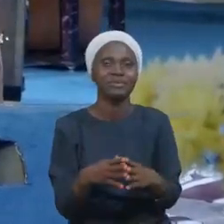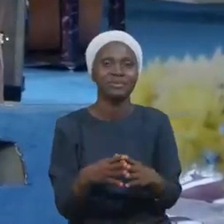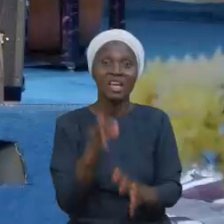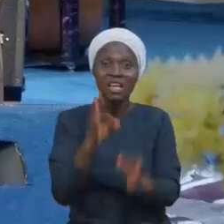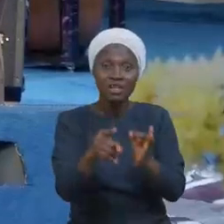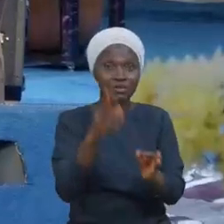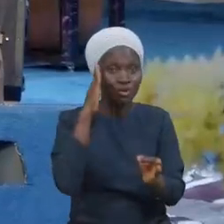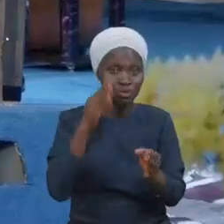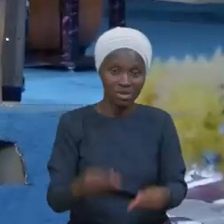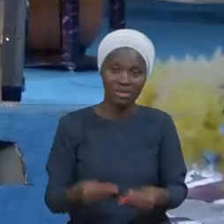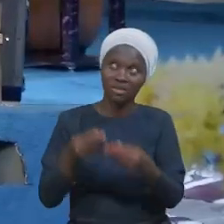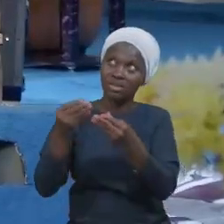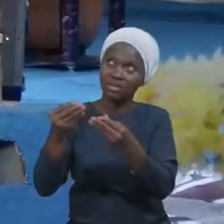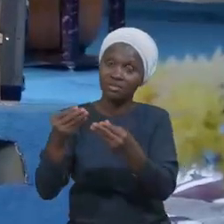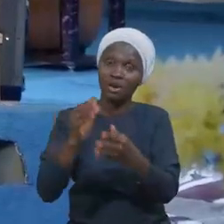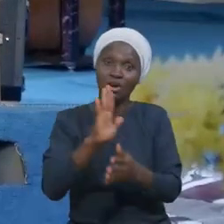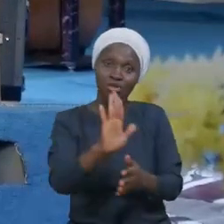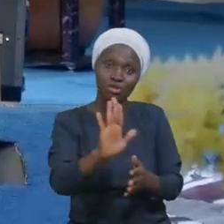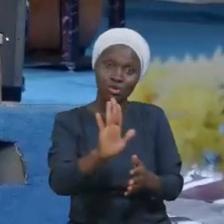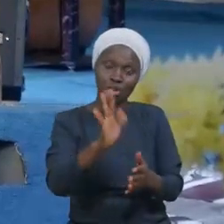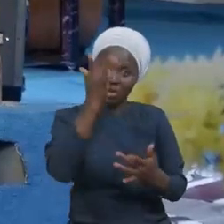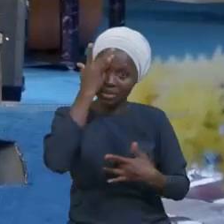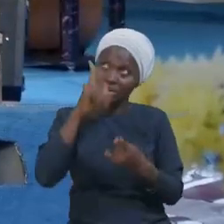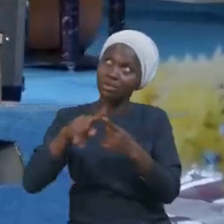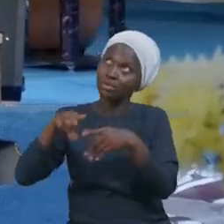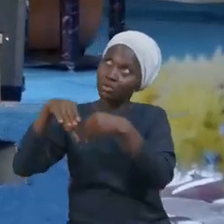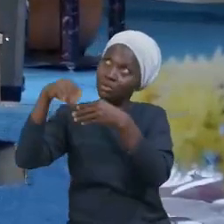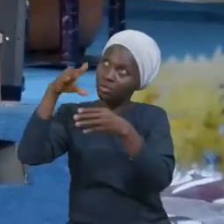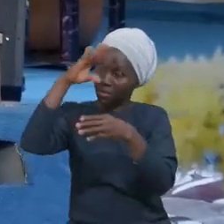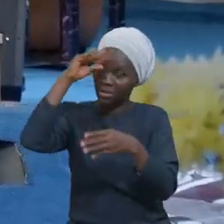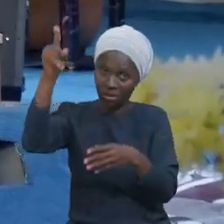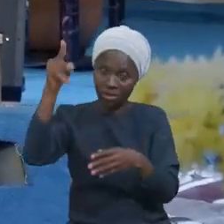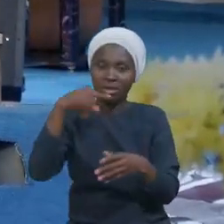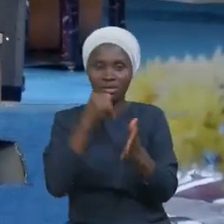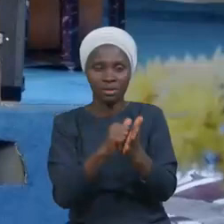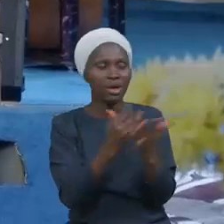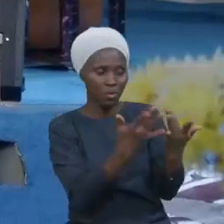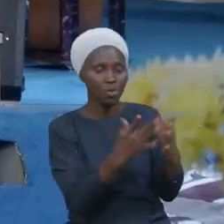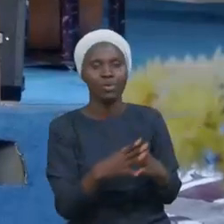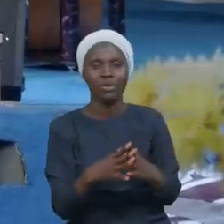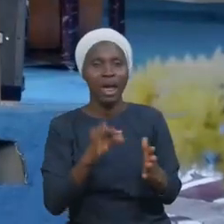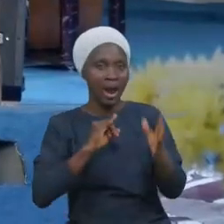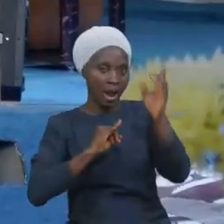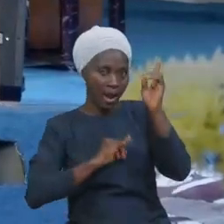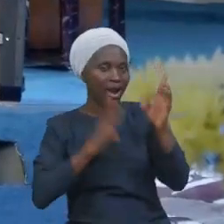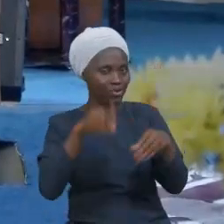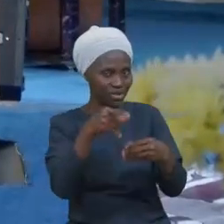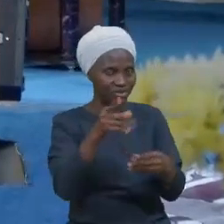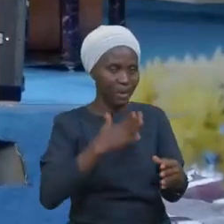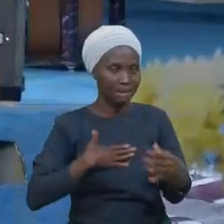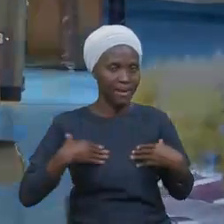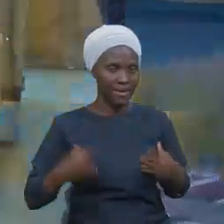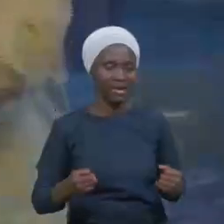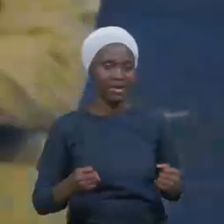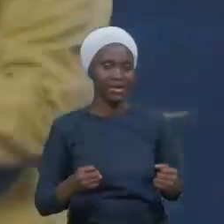you give your sickness to him, you say, don't go, I'll give you my healing, soundness,